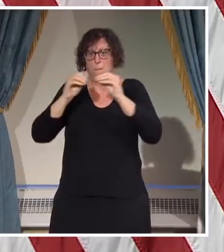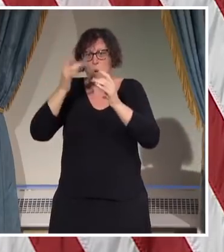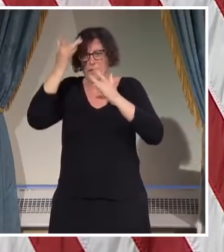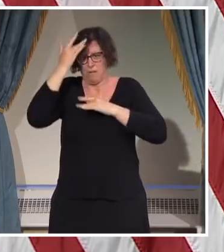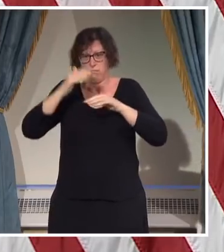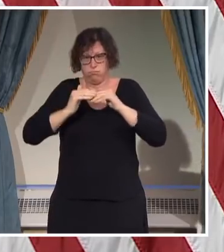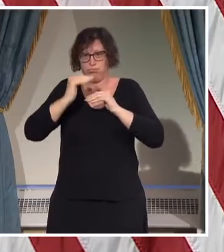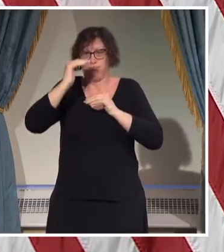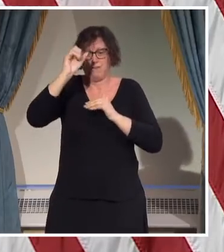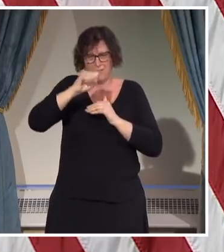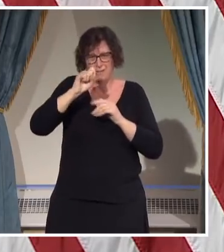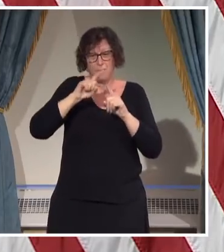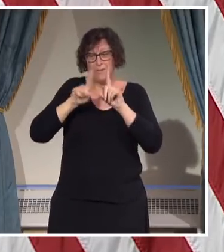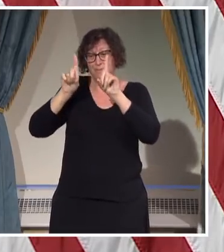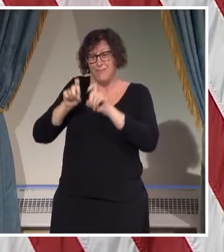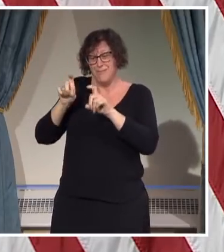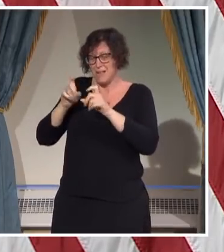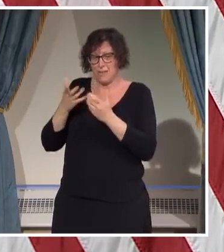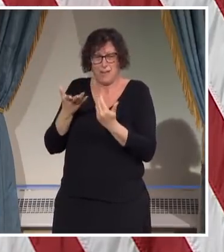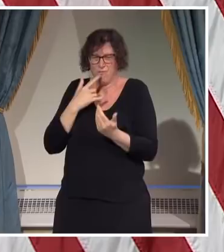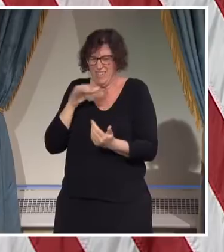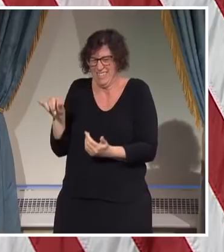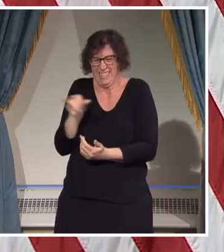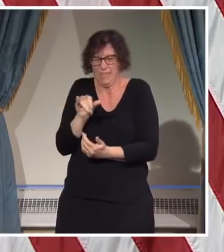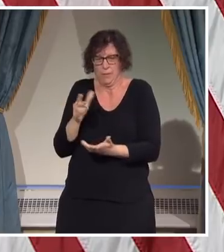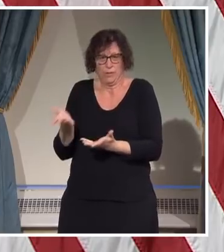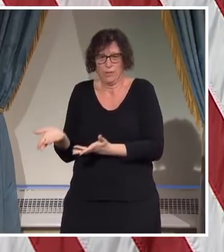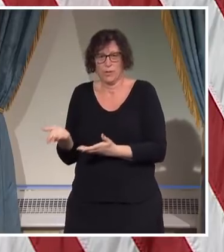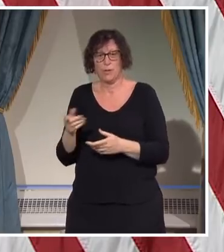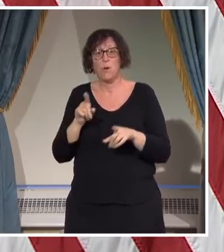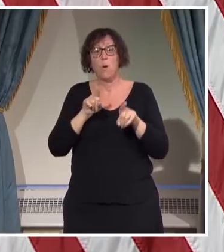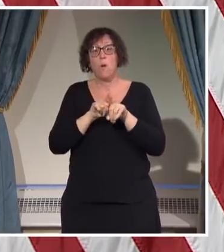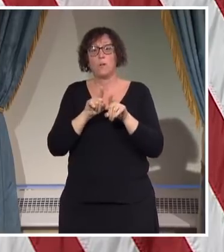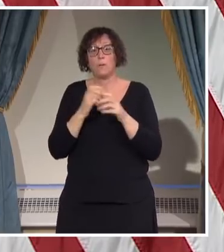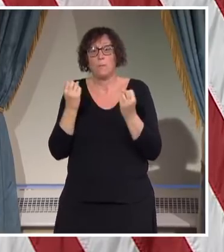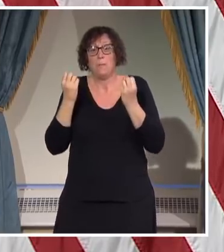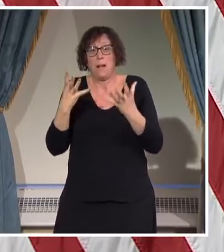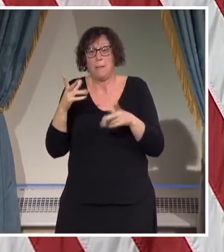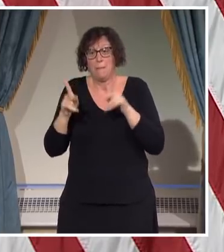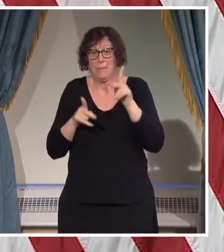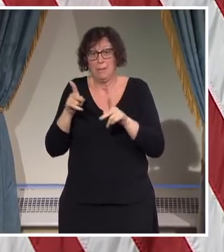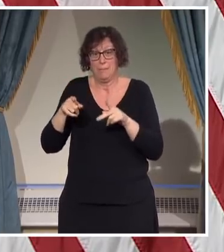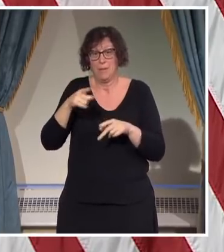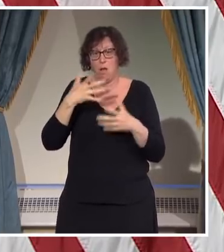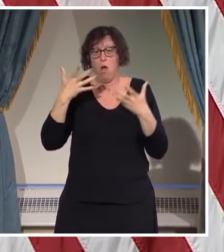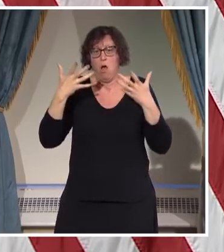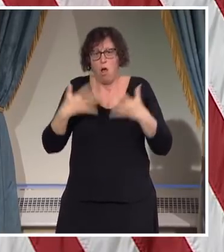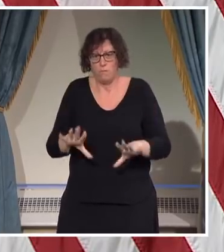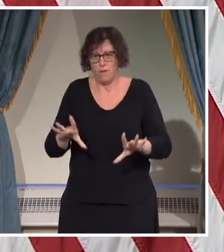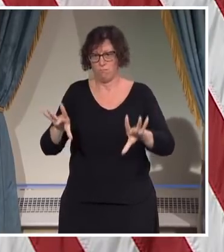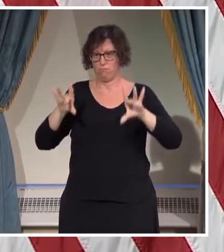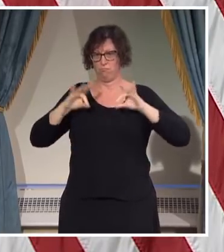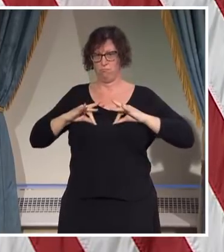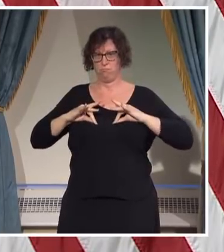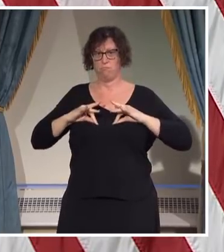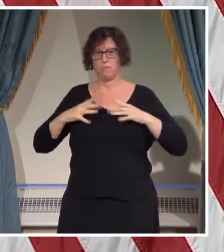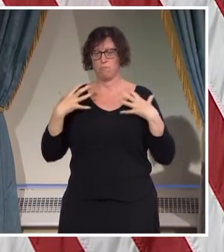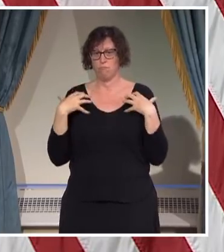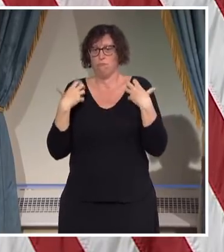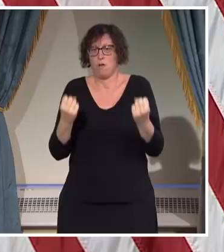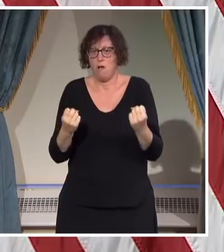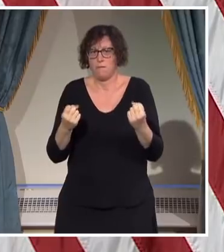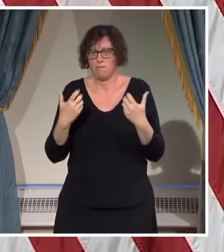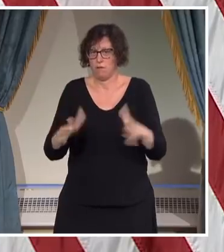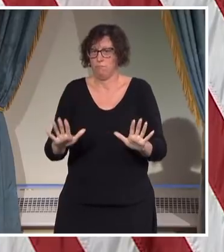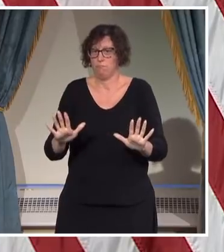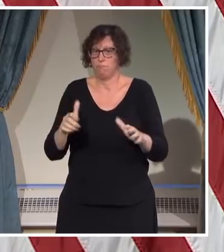a lot more of them than we know, and there's a lot, obviously, who have never been tested. We don't even know truly when it first